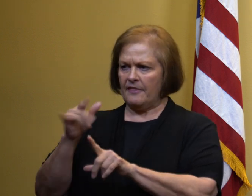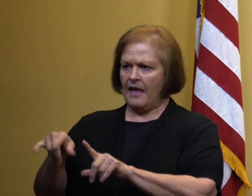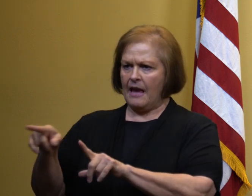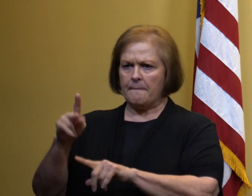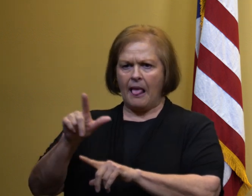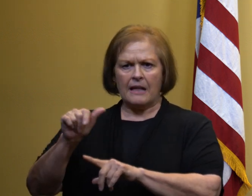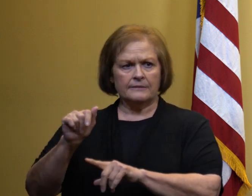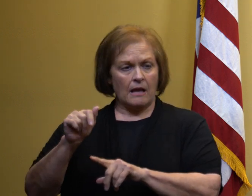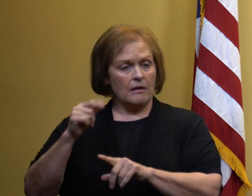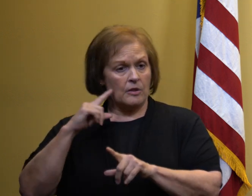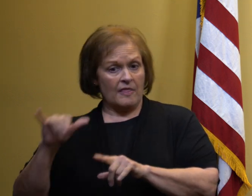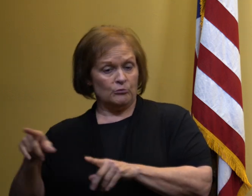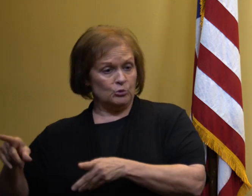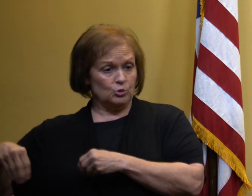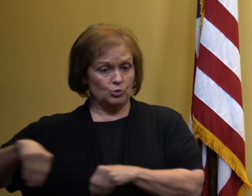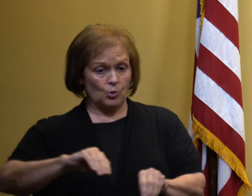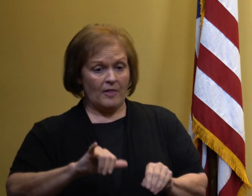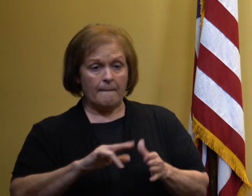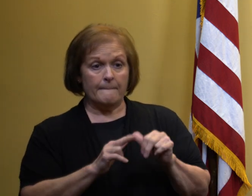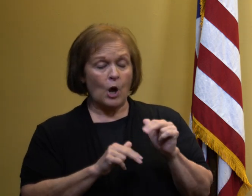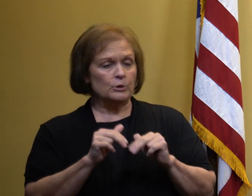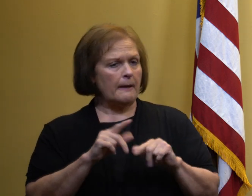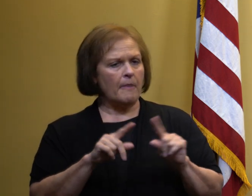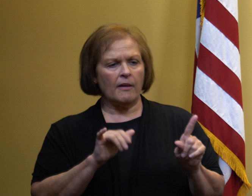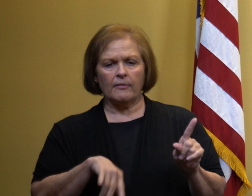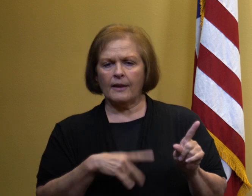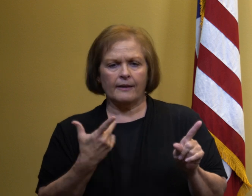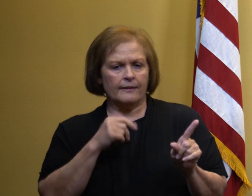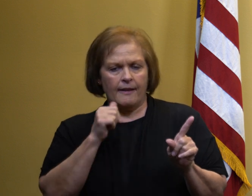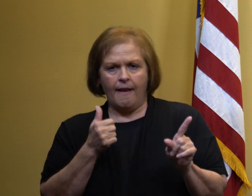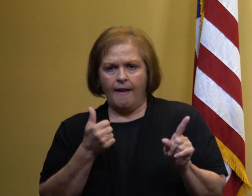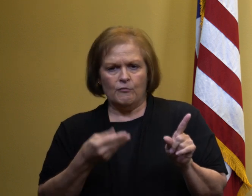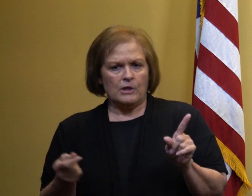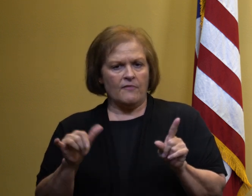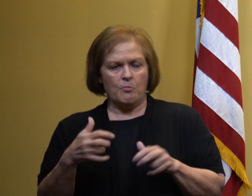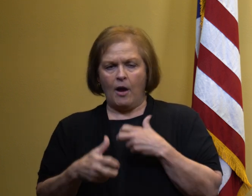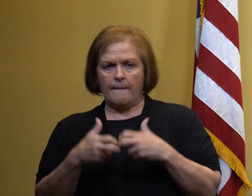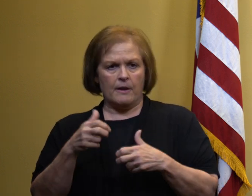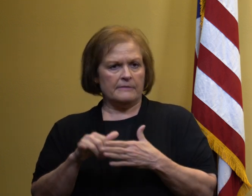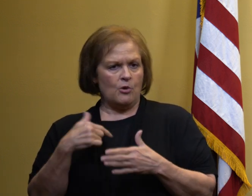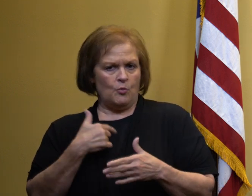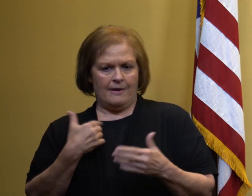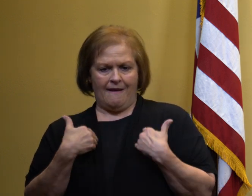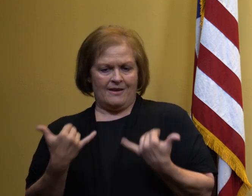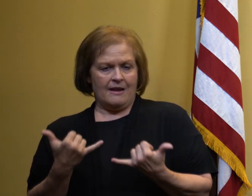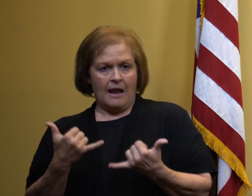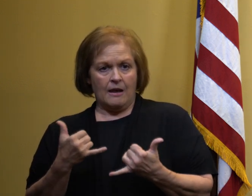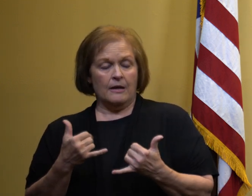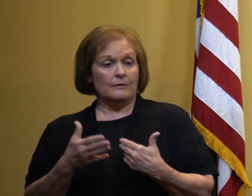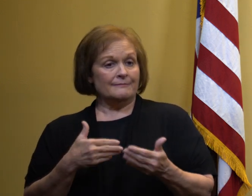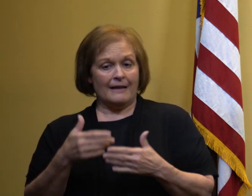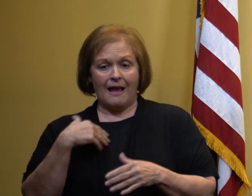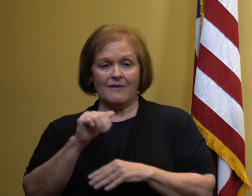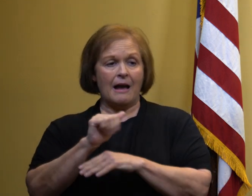it to being sold. But again, it did not resolve the issues that we're facing now. Although with